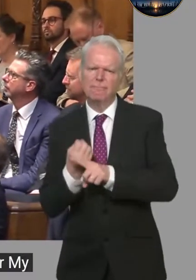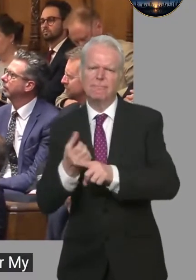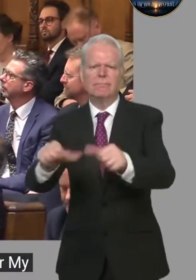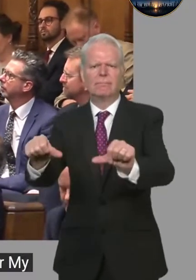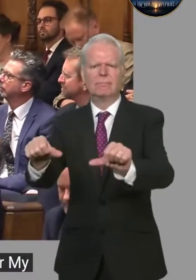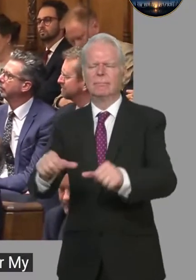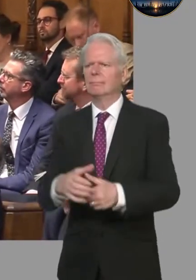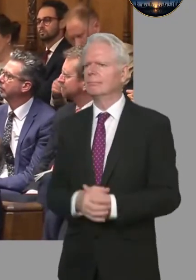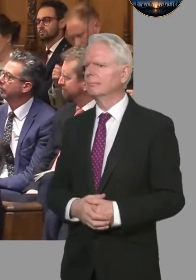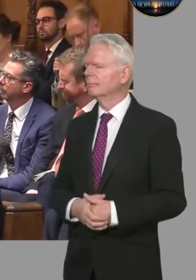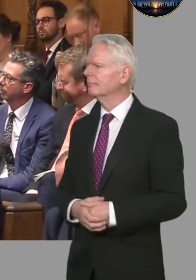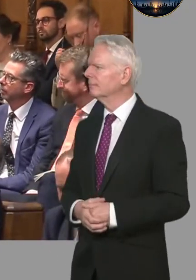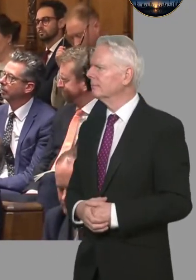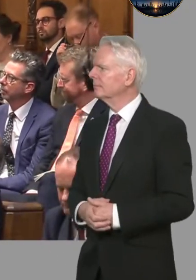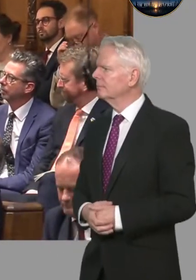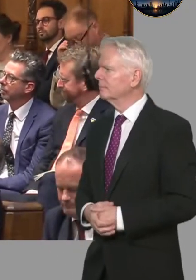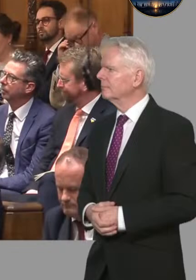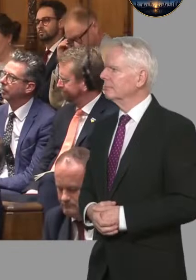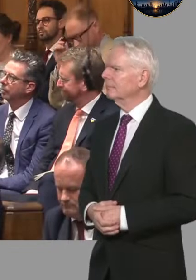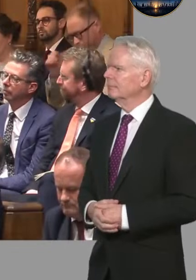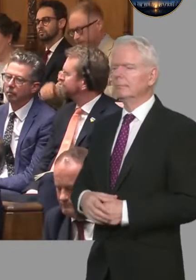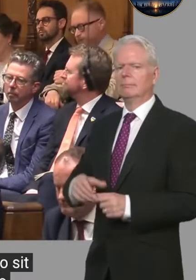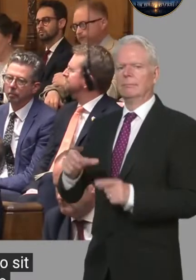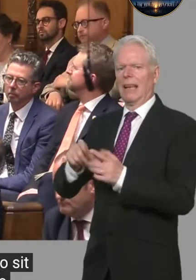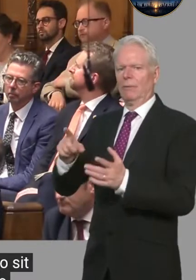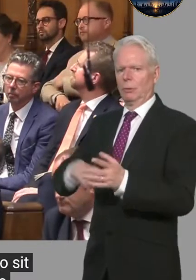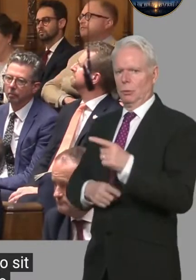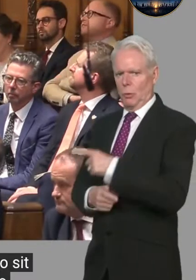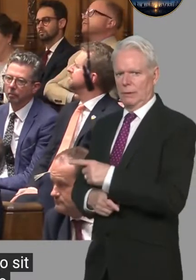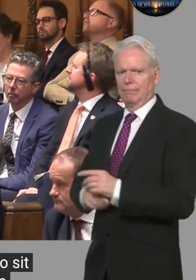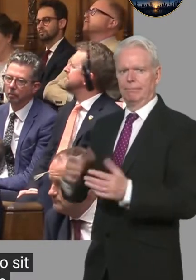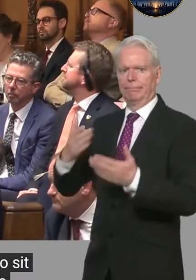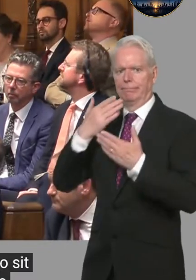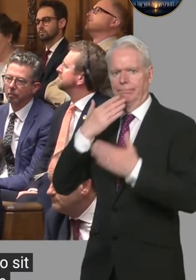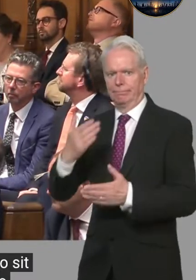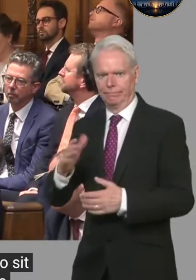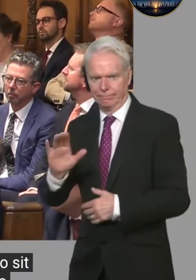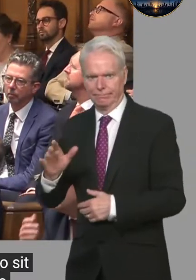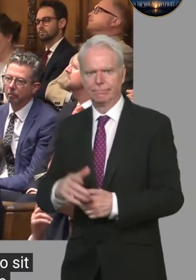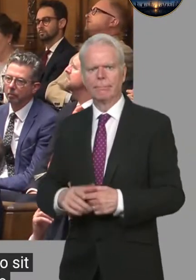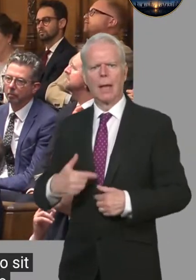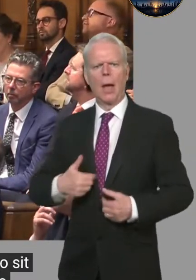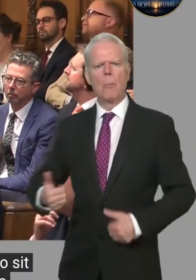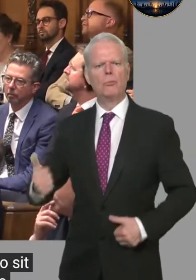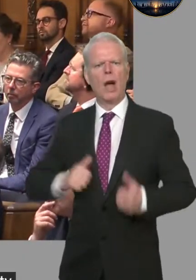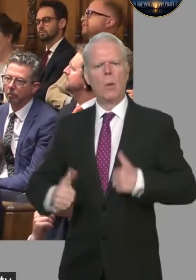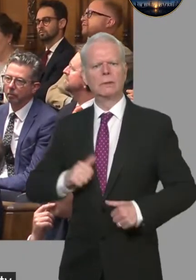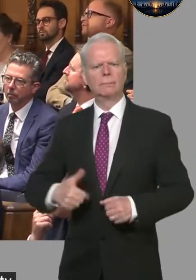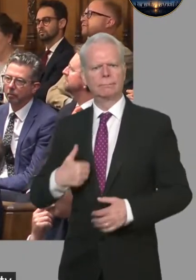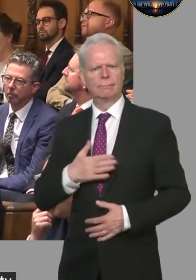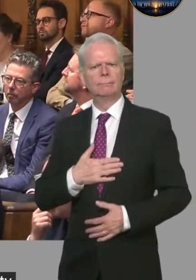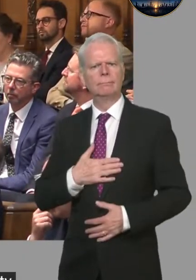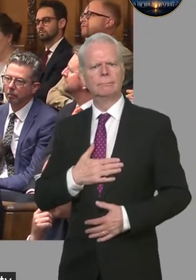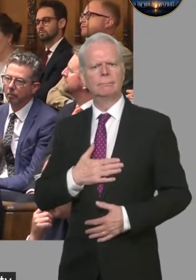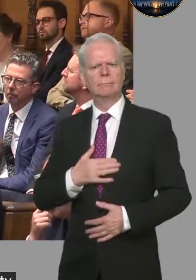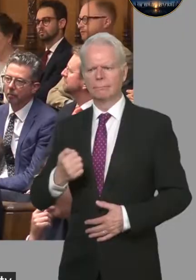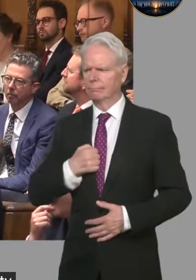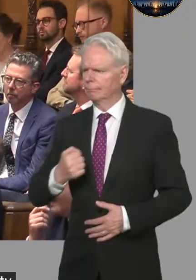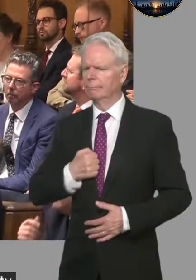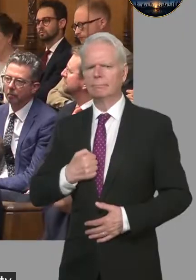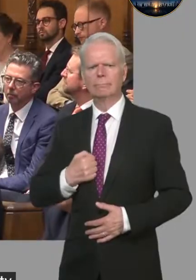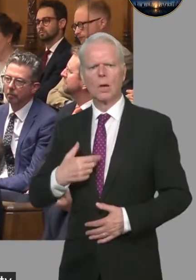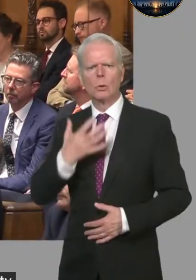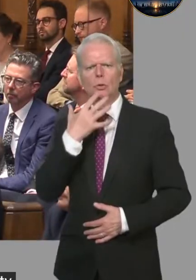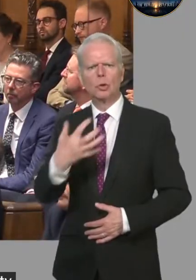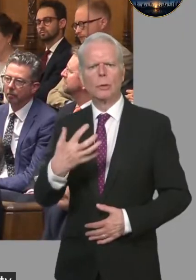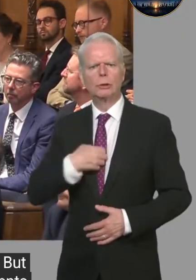in the London Borough of Barnet. But today, many of my constituents, many of that community, are living in fear. In northwest London,